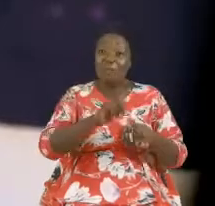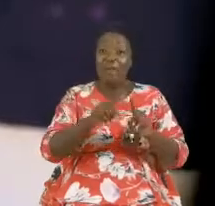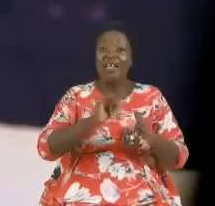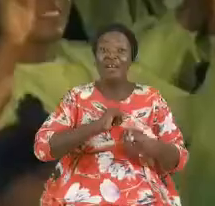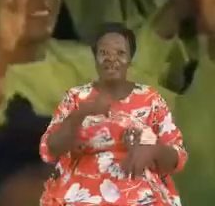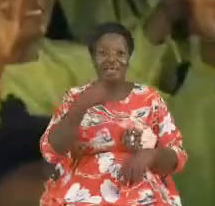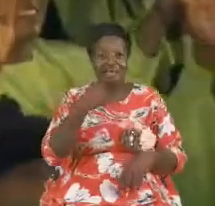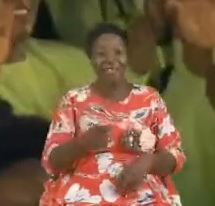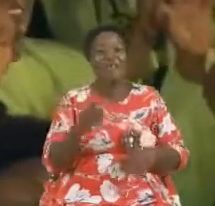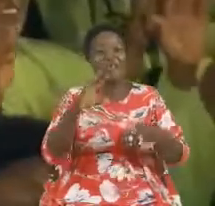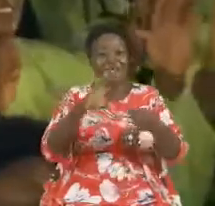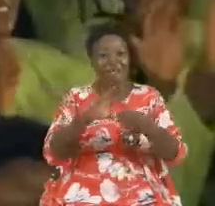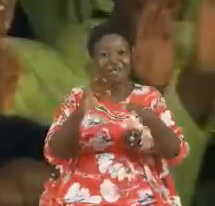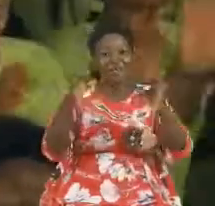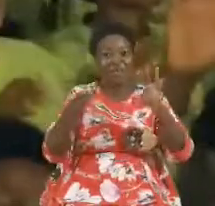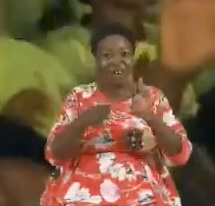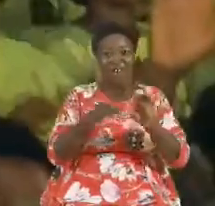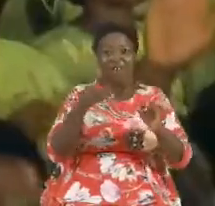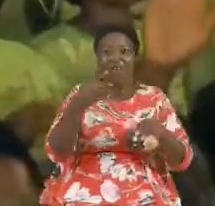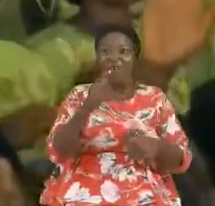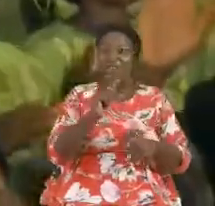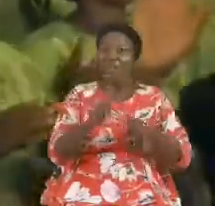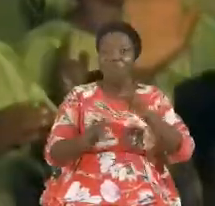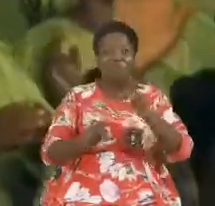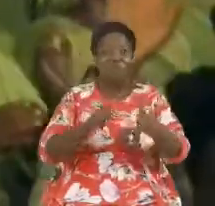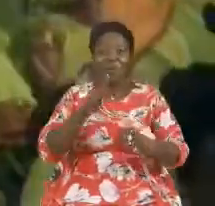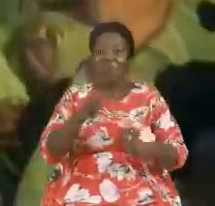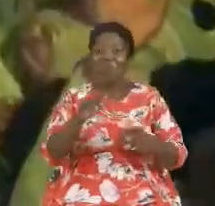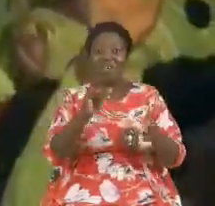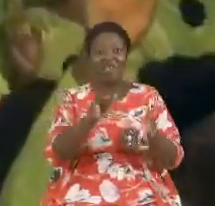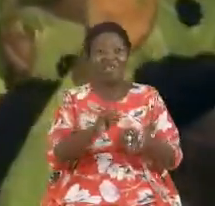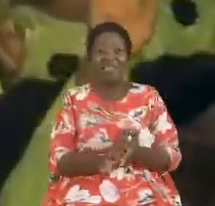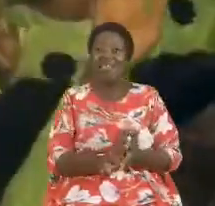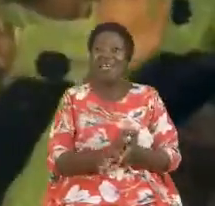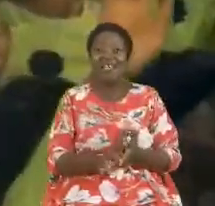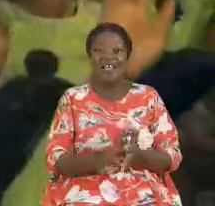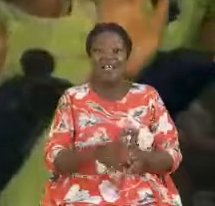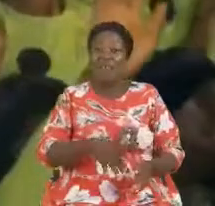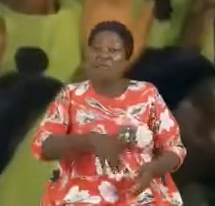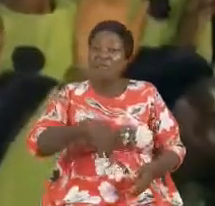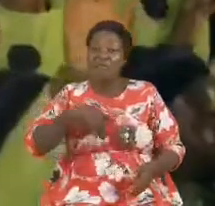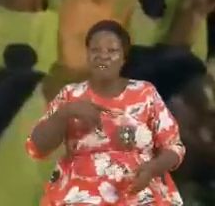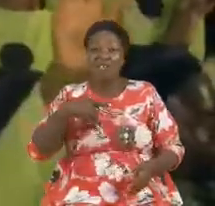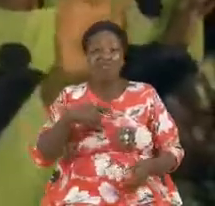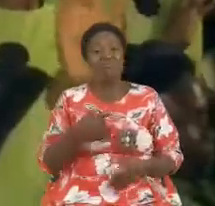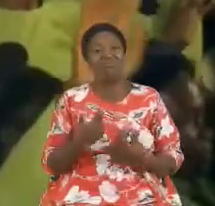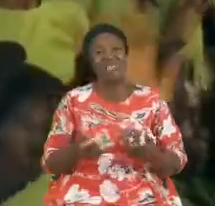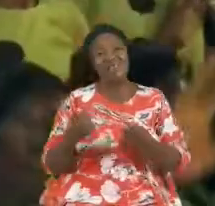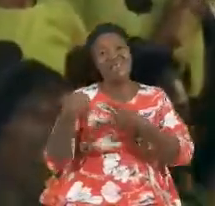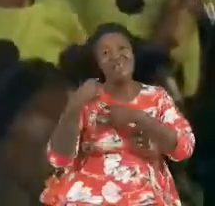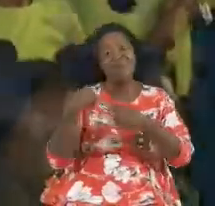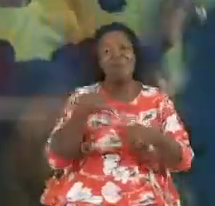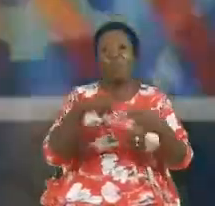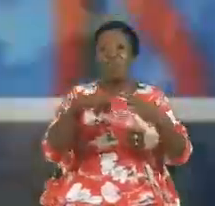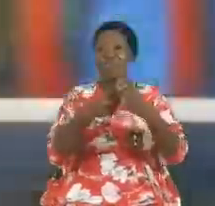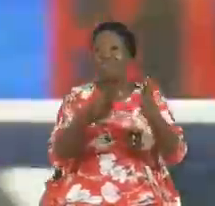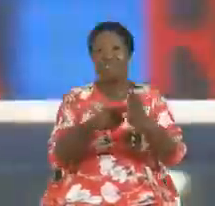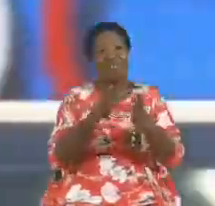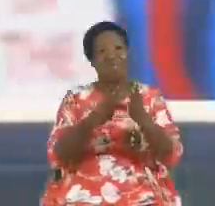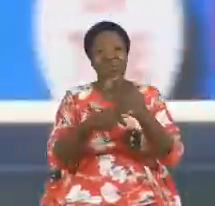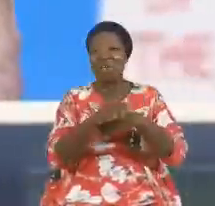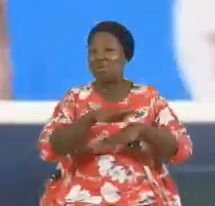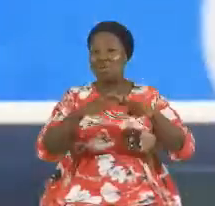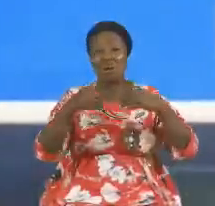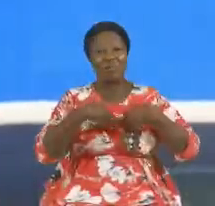Because people don't know. I could tell you stories of the people that felt they had not